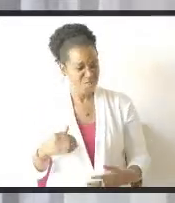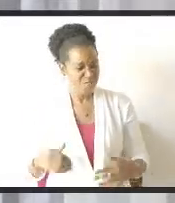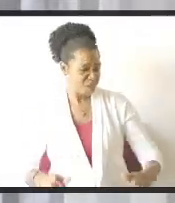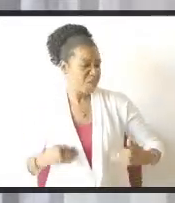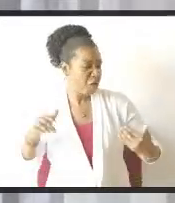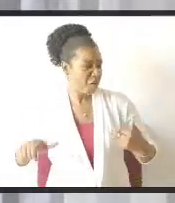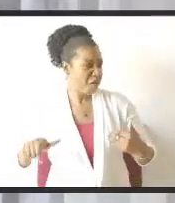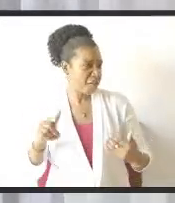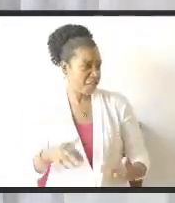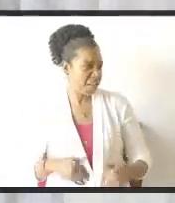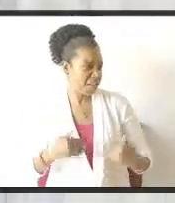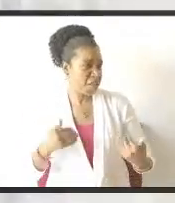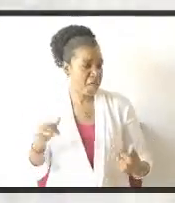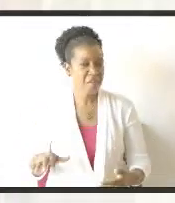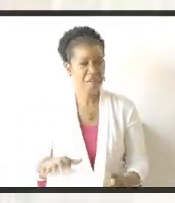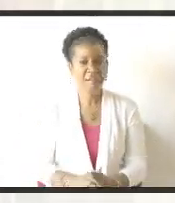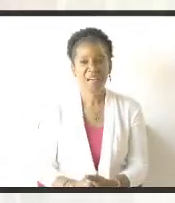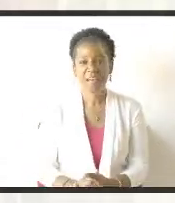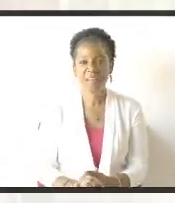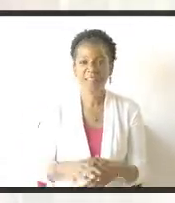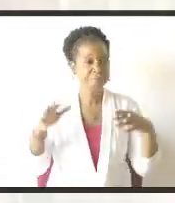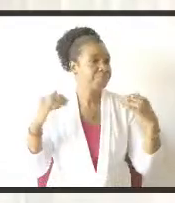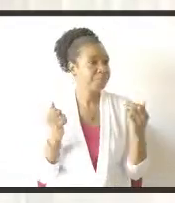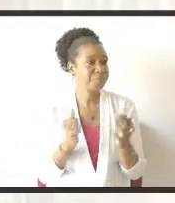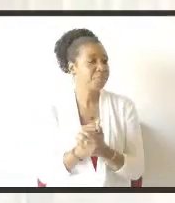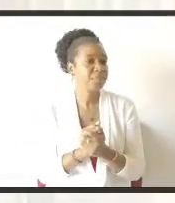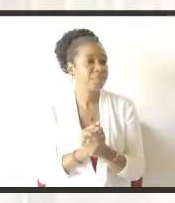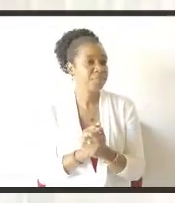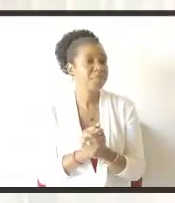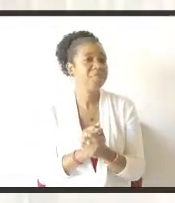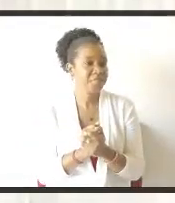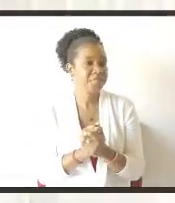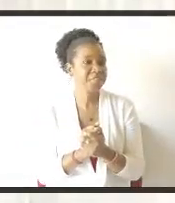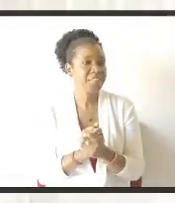This same laughing, stupid fellow